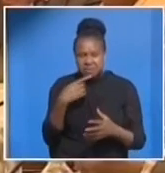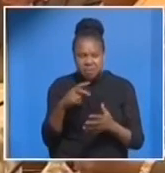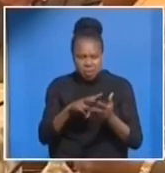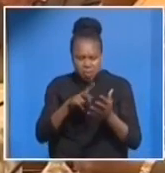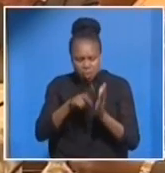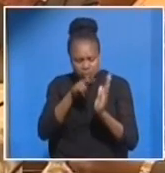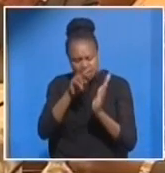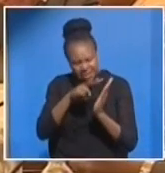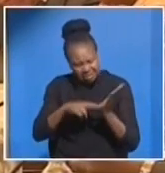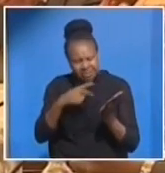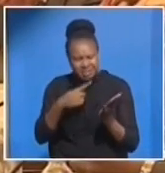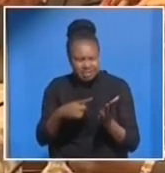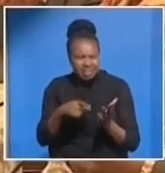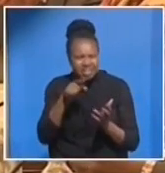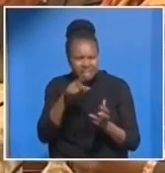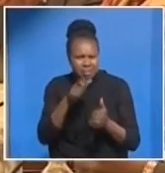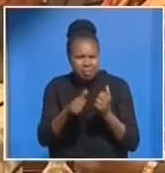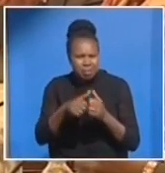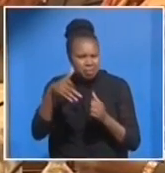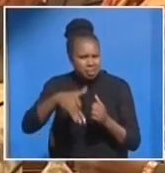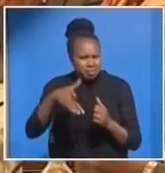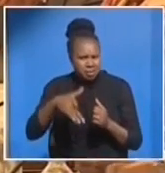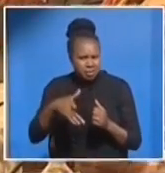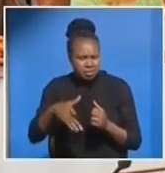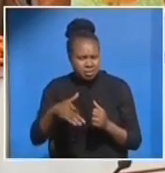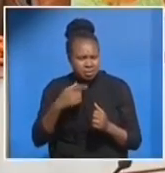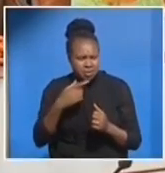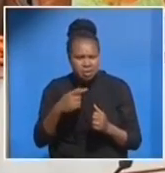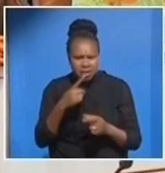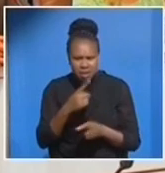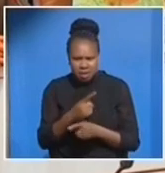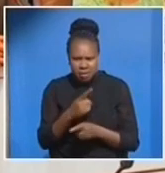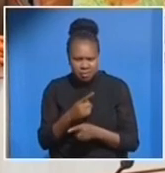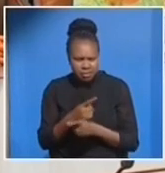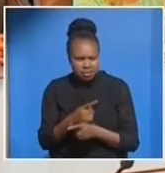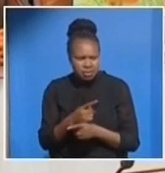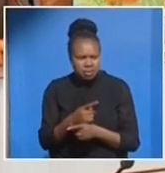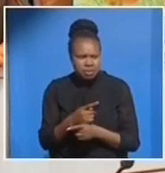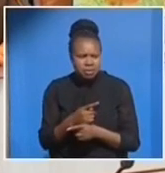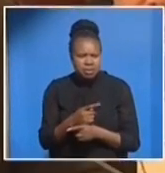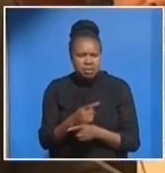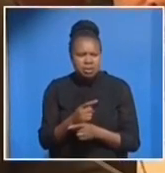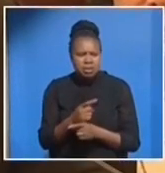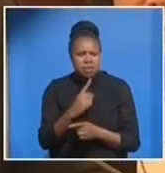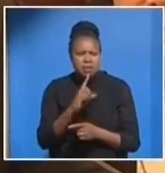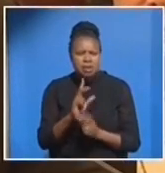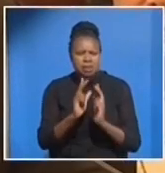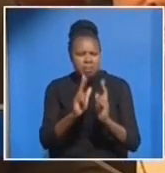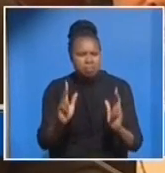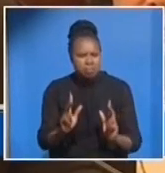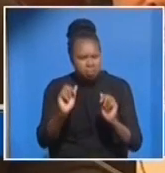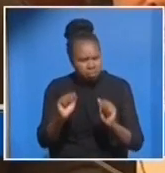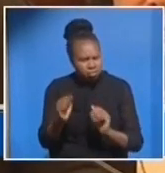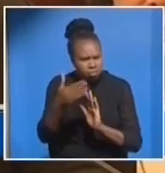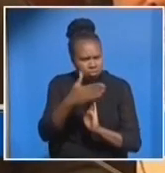human trafficking is also a problem in Namibia, and urged government to ensure that people are protected. I would just urge you